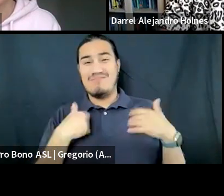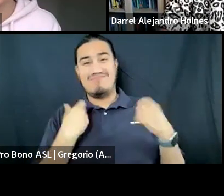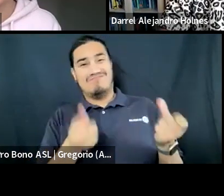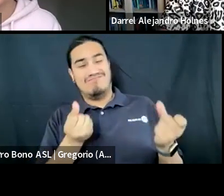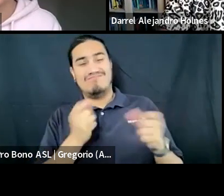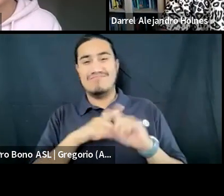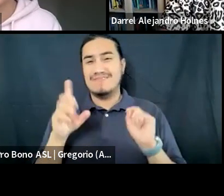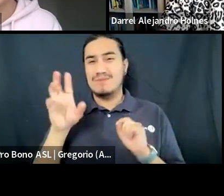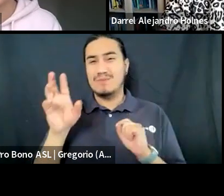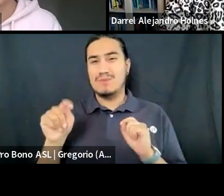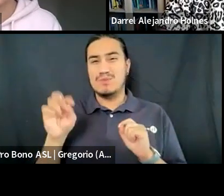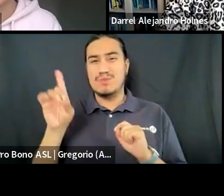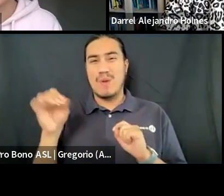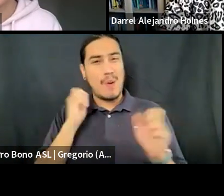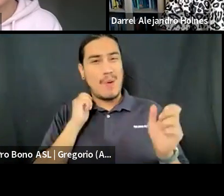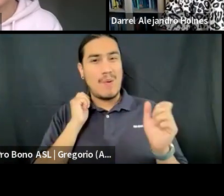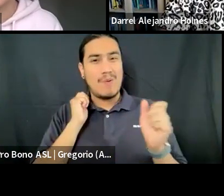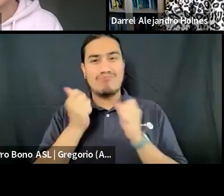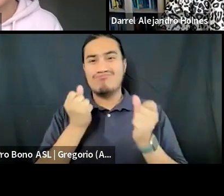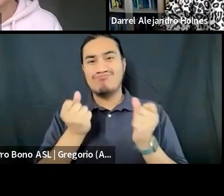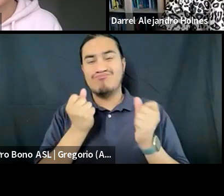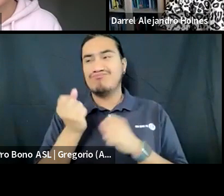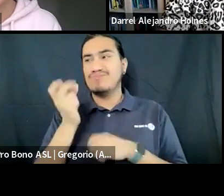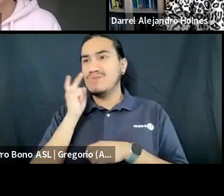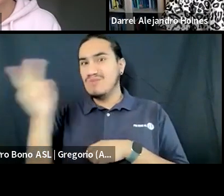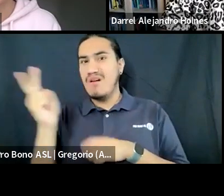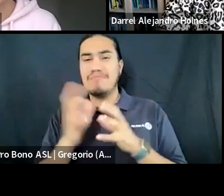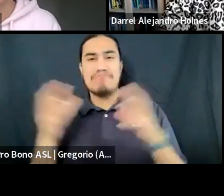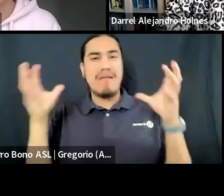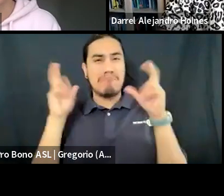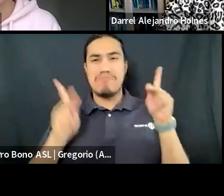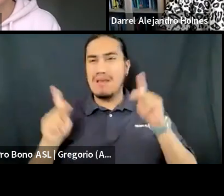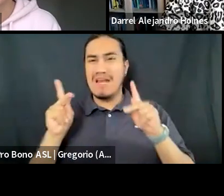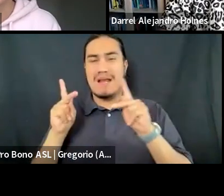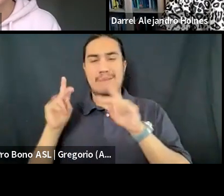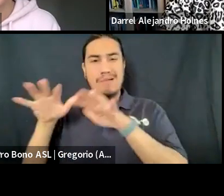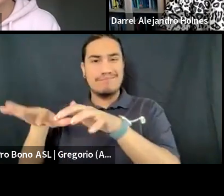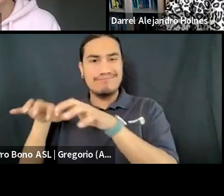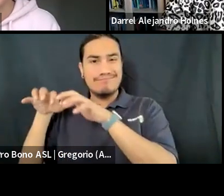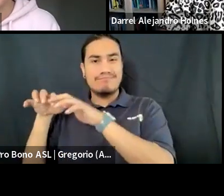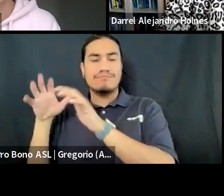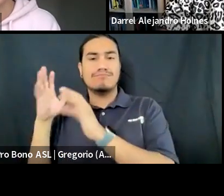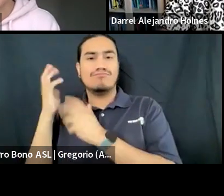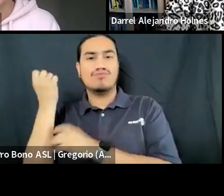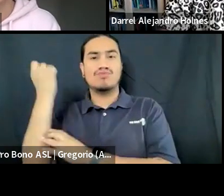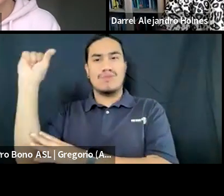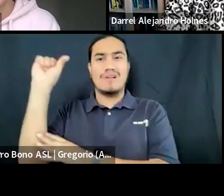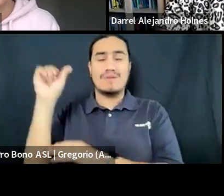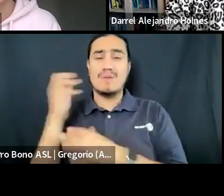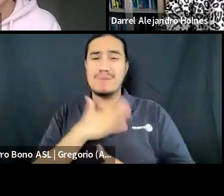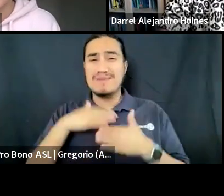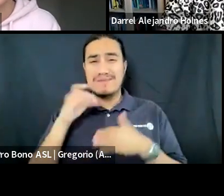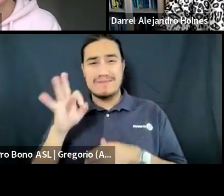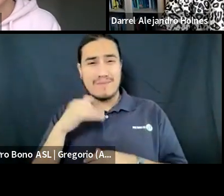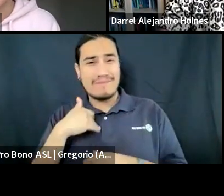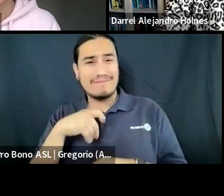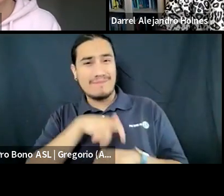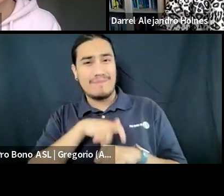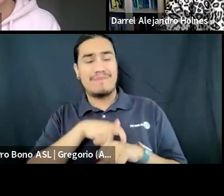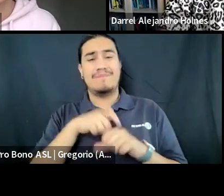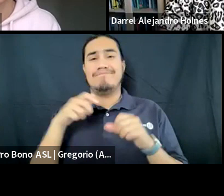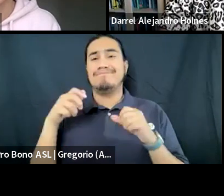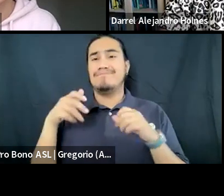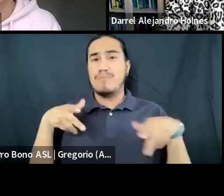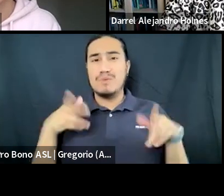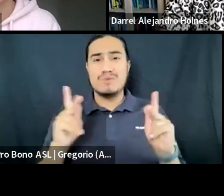studios, and there was a lot of people out there striking. And so please, if you have the time, if you have the space, please join